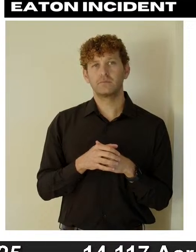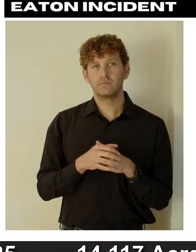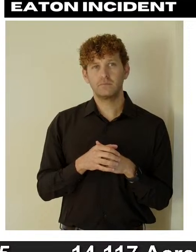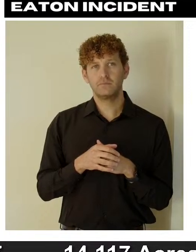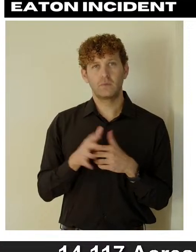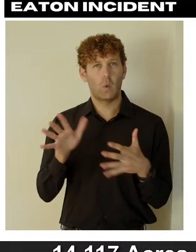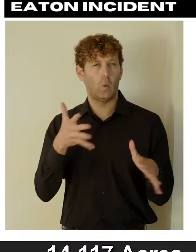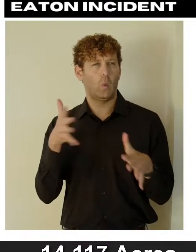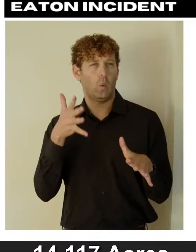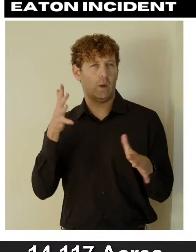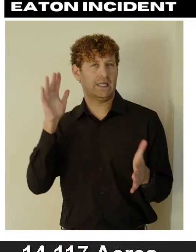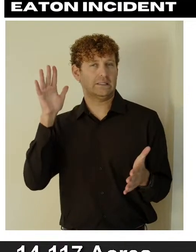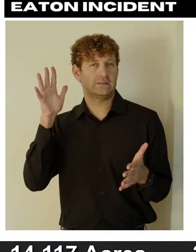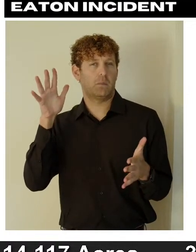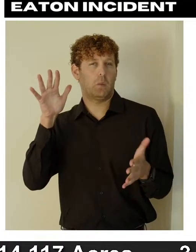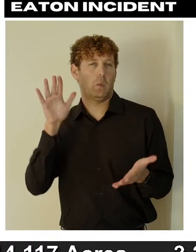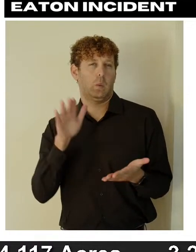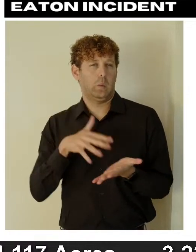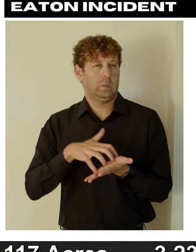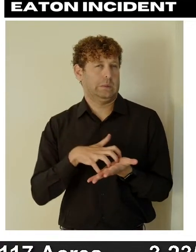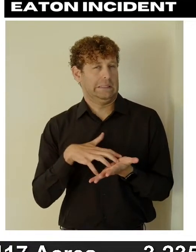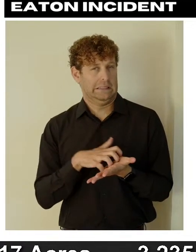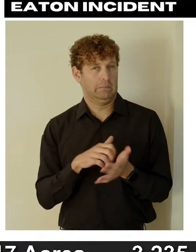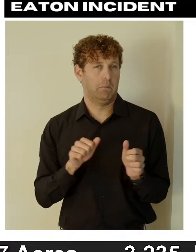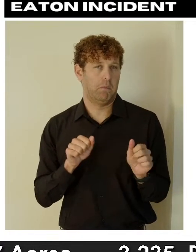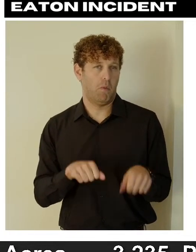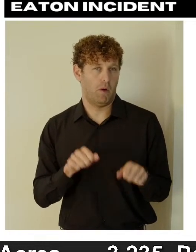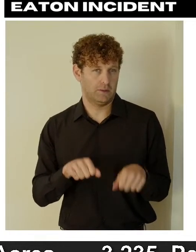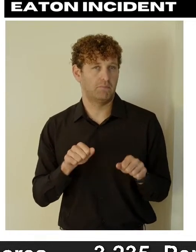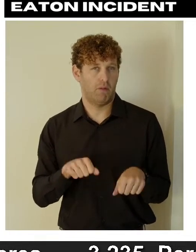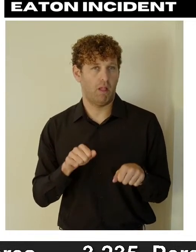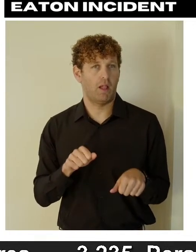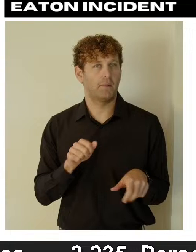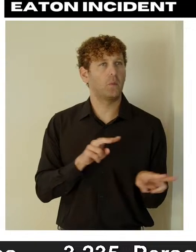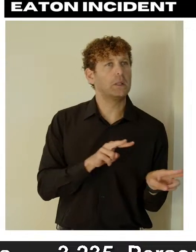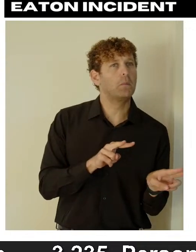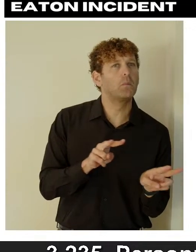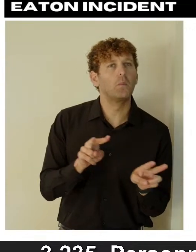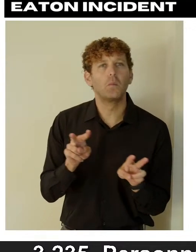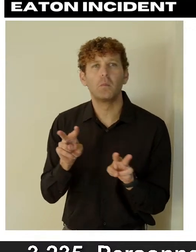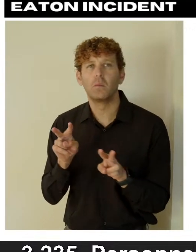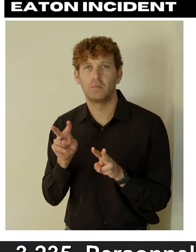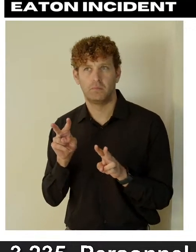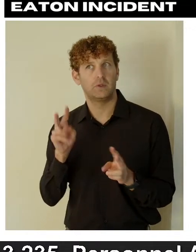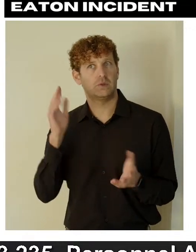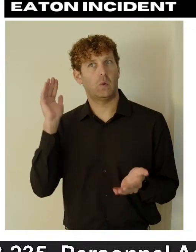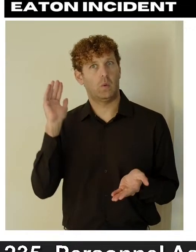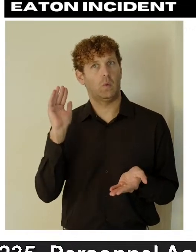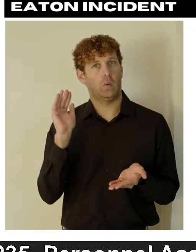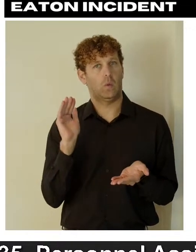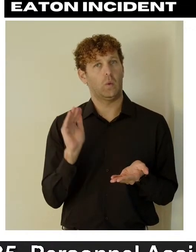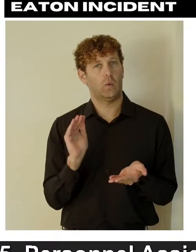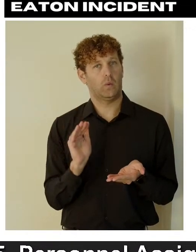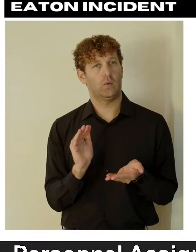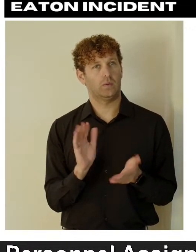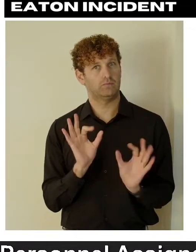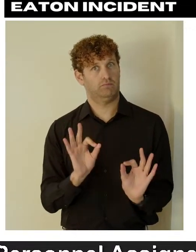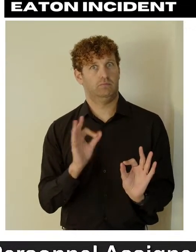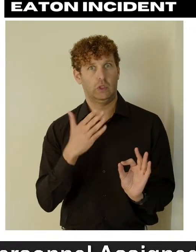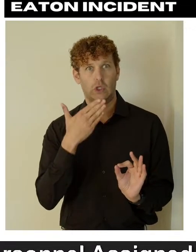calmer side. And that's also true what we're seeing in observations. So all that is wonderful and good news. Beyond the